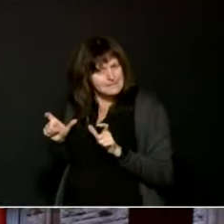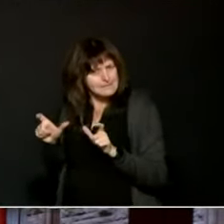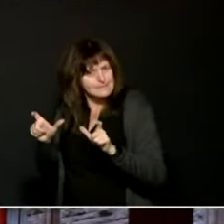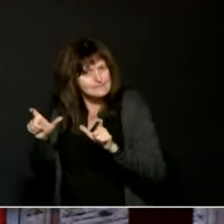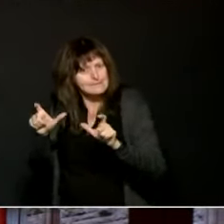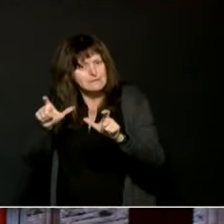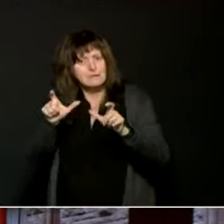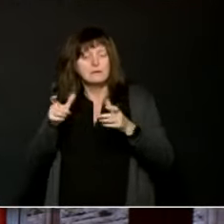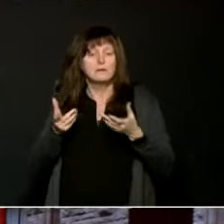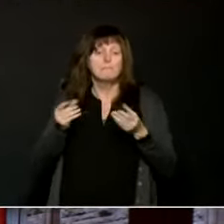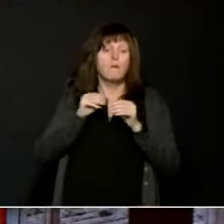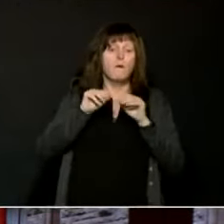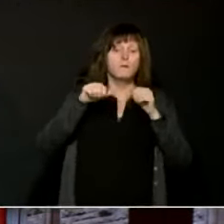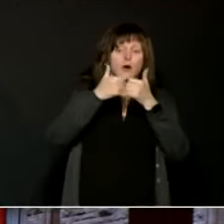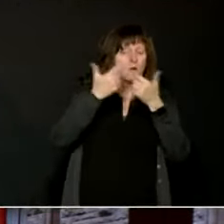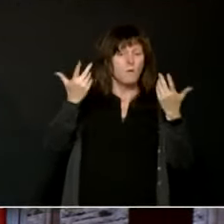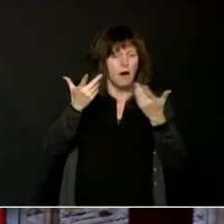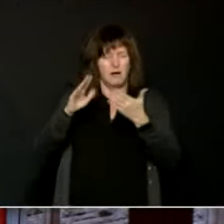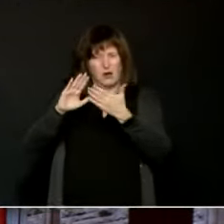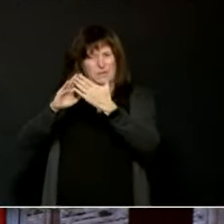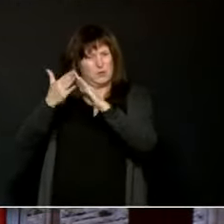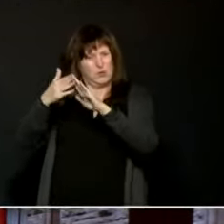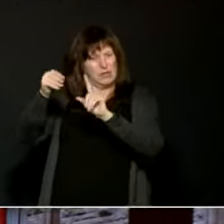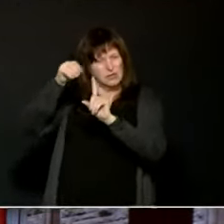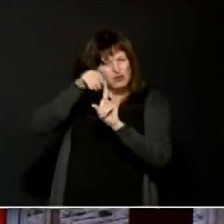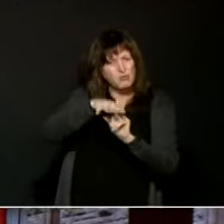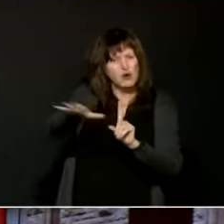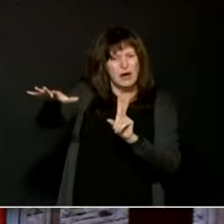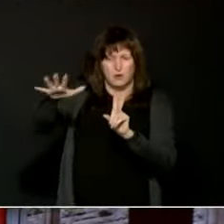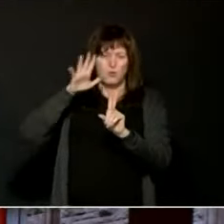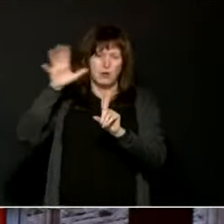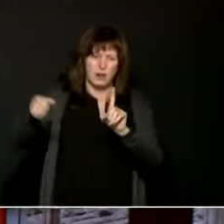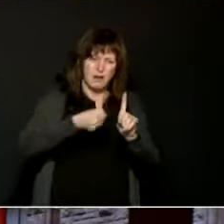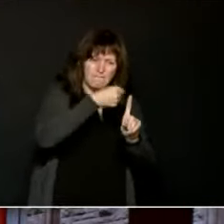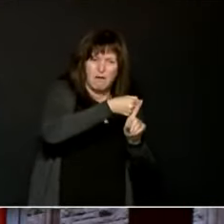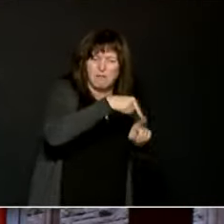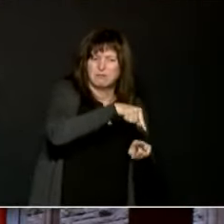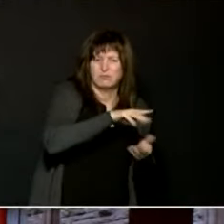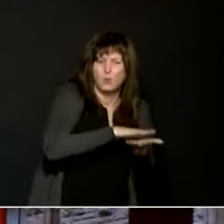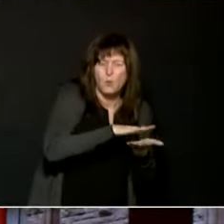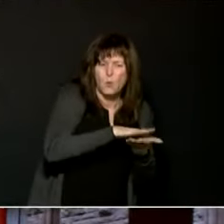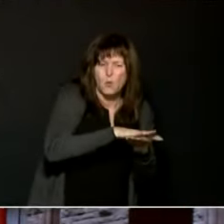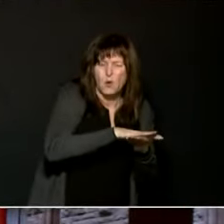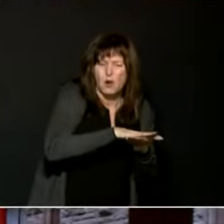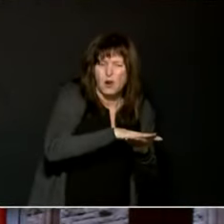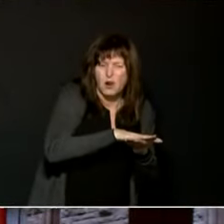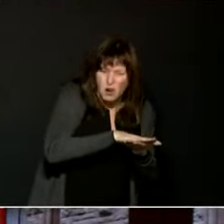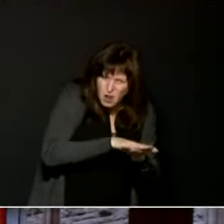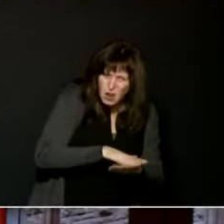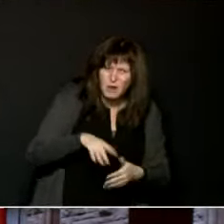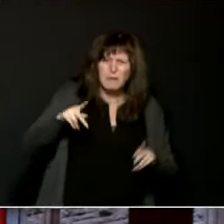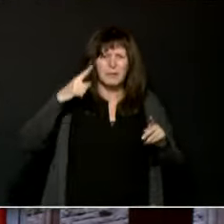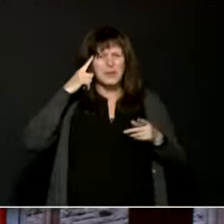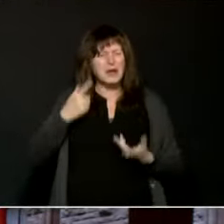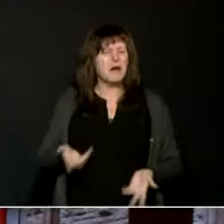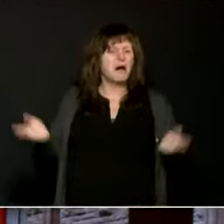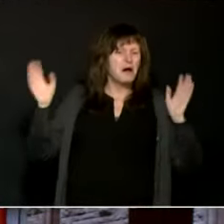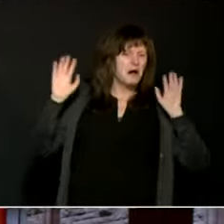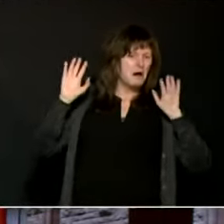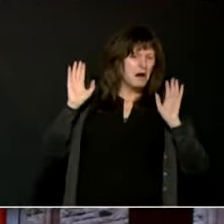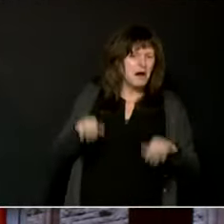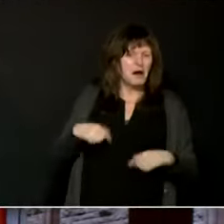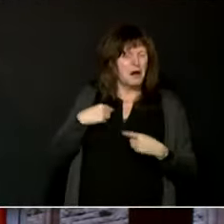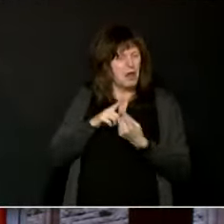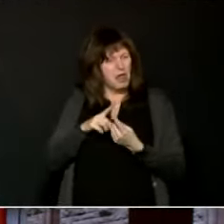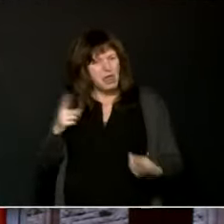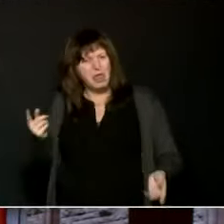because sometimes you may say, well, why bother and that kind of stuff. You need to bother, because what you're seeing, it's having an